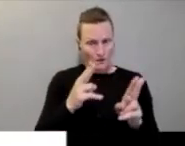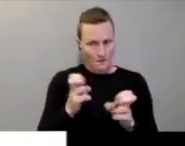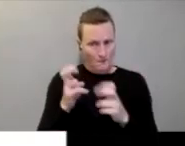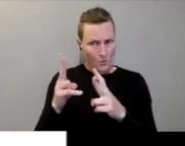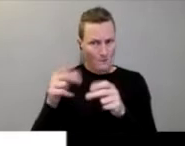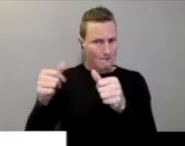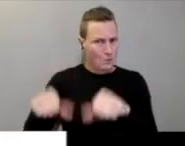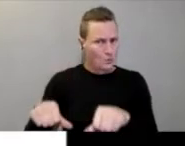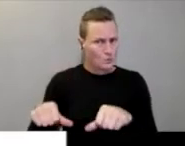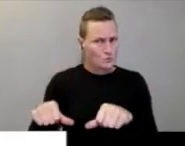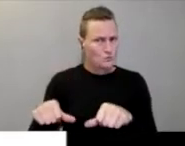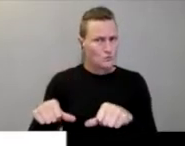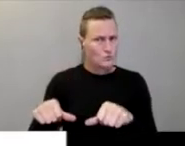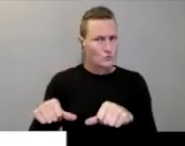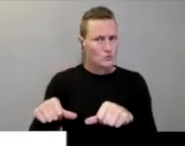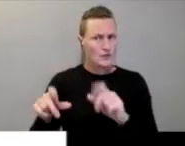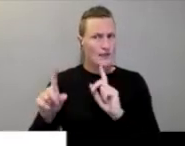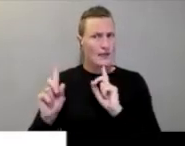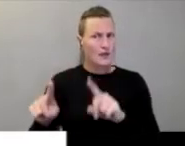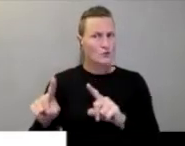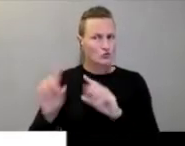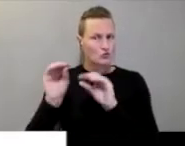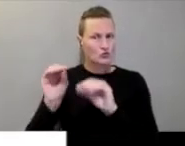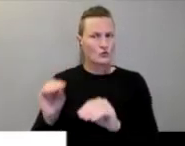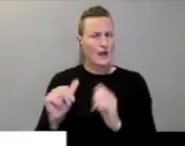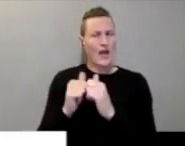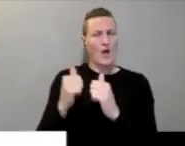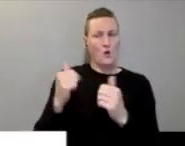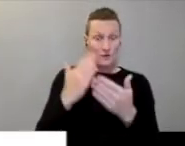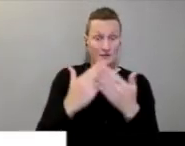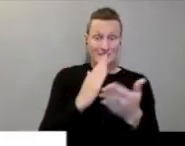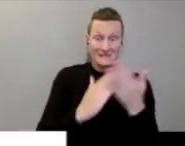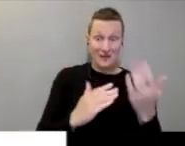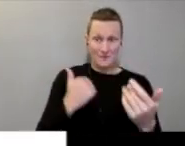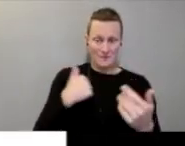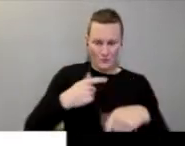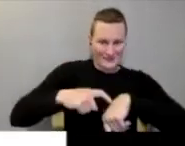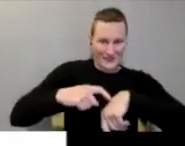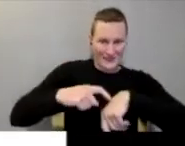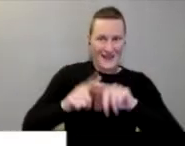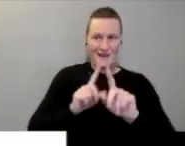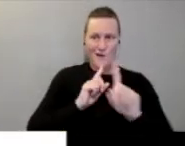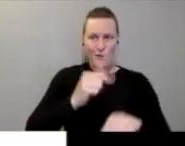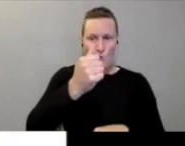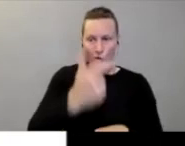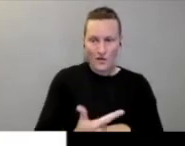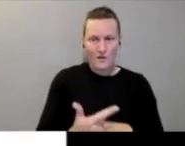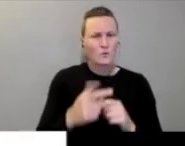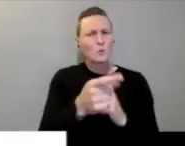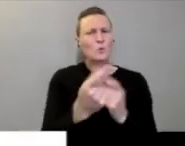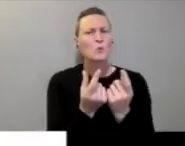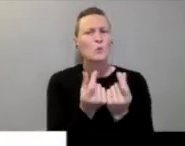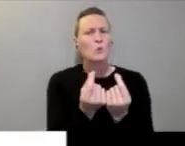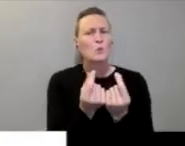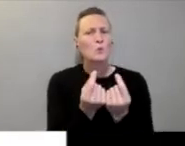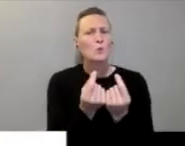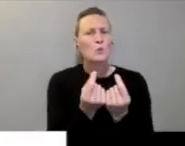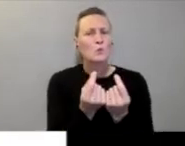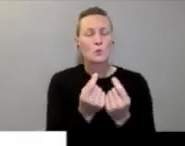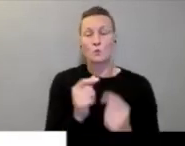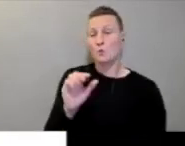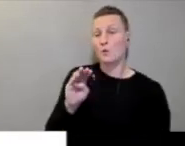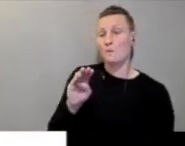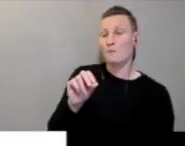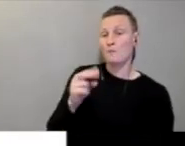that answer. How do we get that back to people? Yes, so we will be we are recording this, and we will